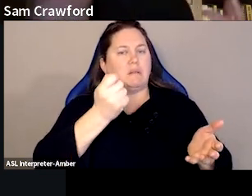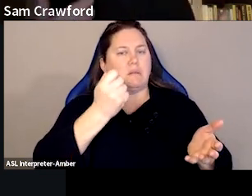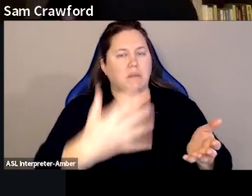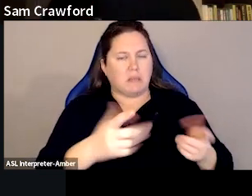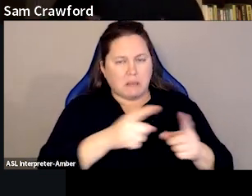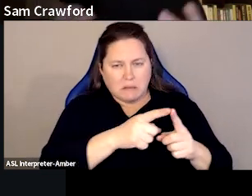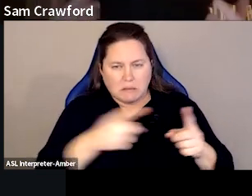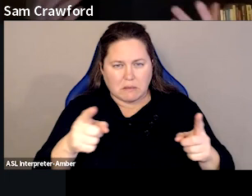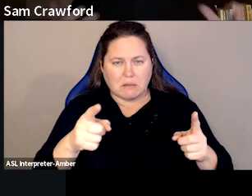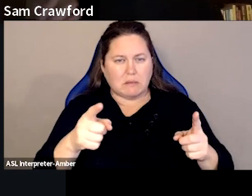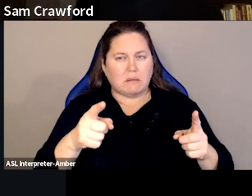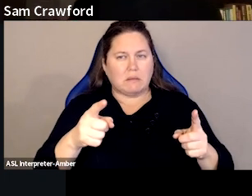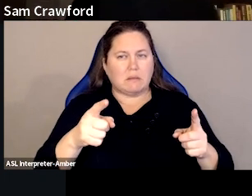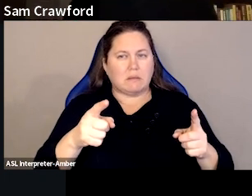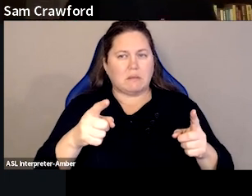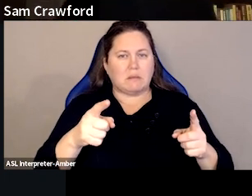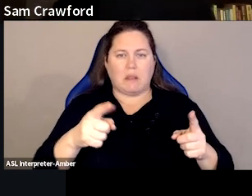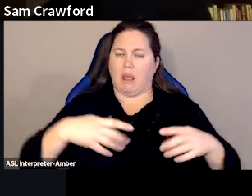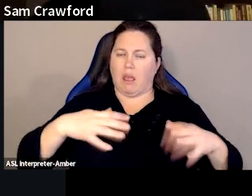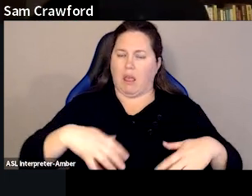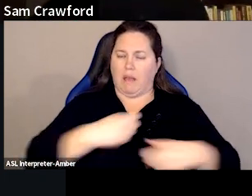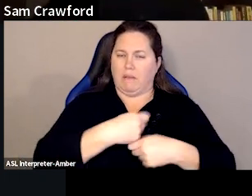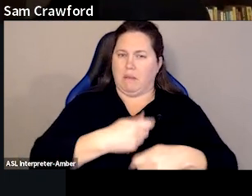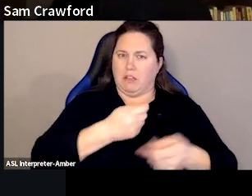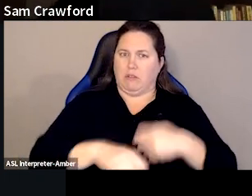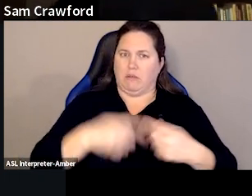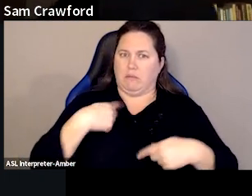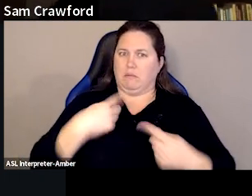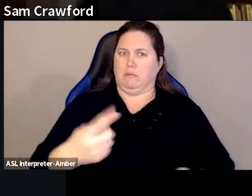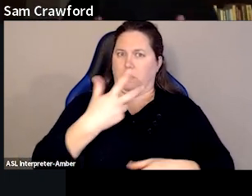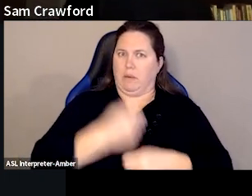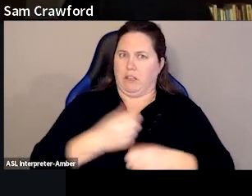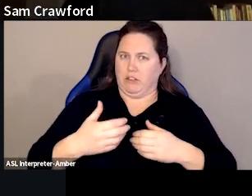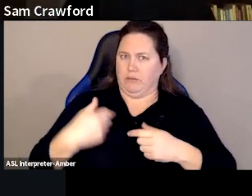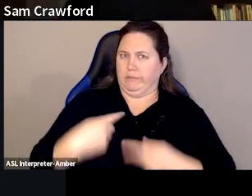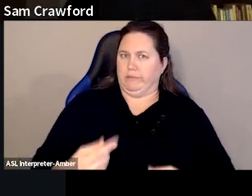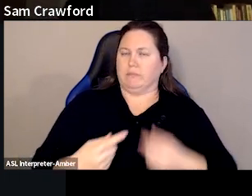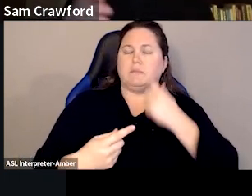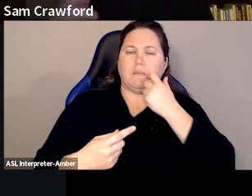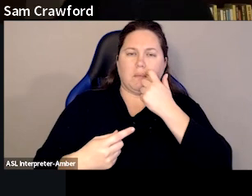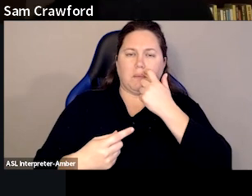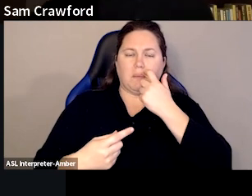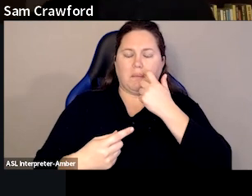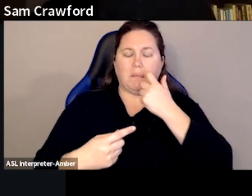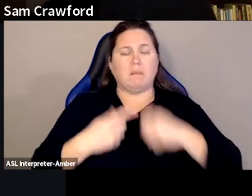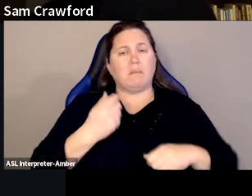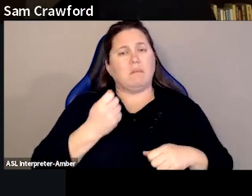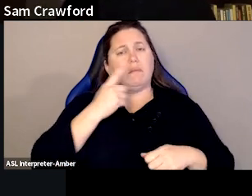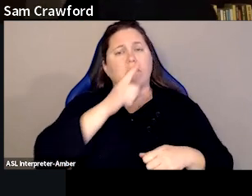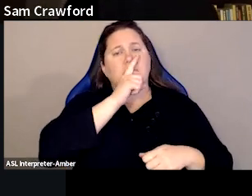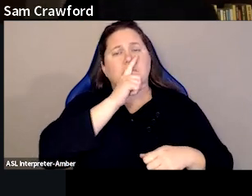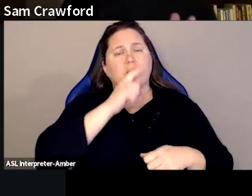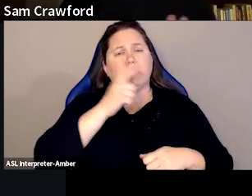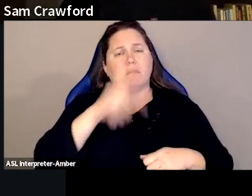doing major changes within those last 3 years. But that really doesn't have to be the case. And as I'll outline in